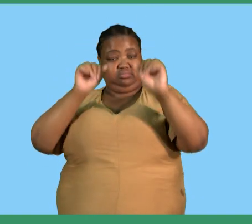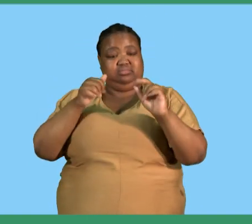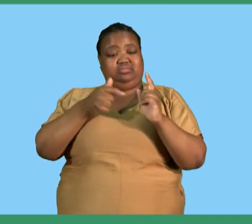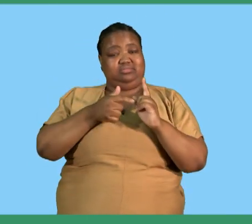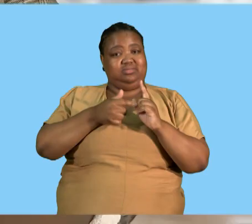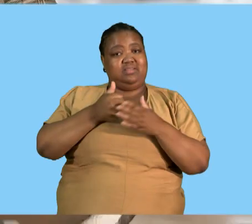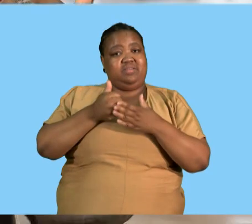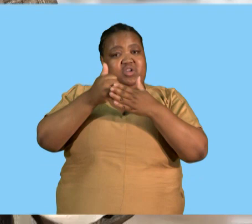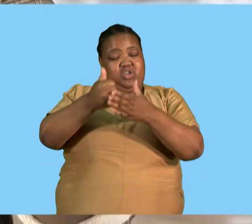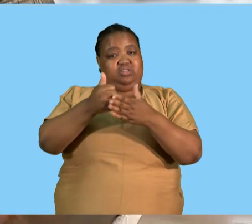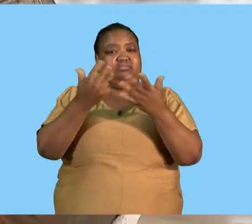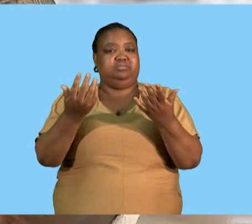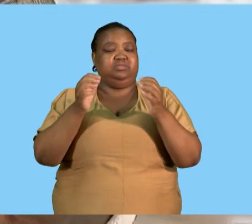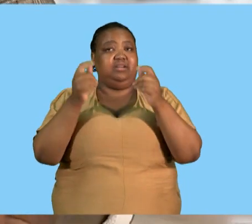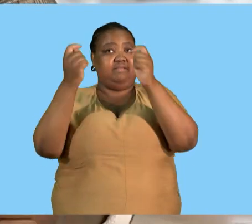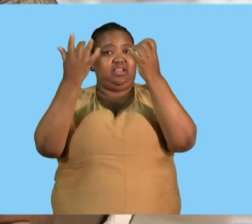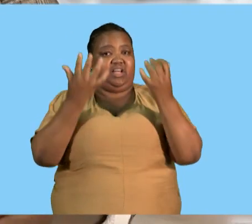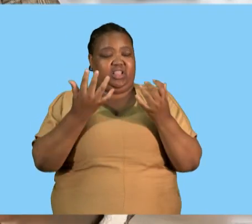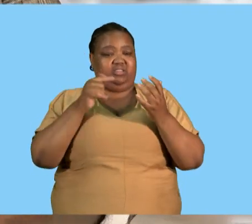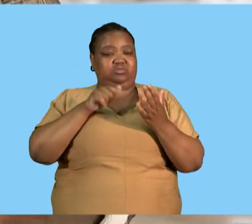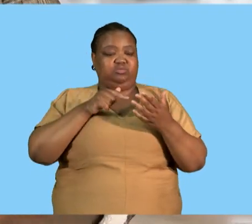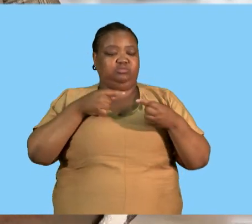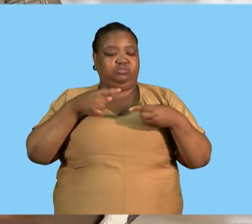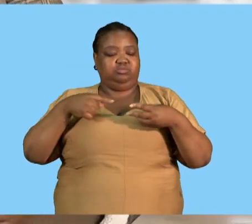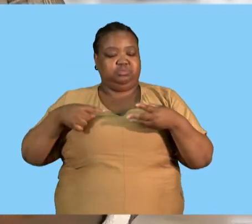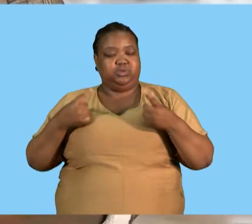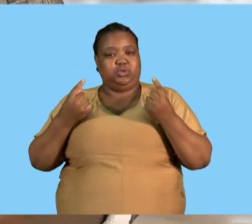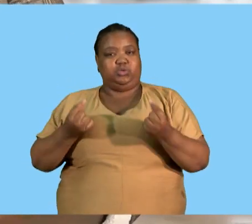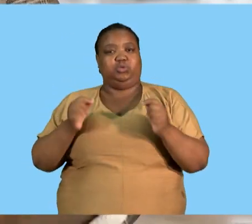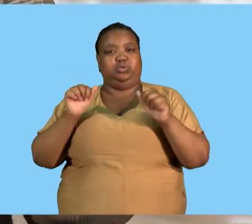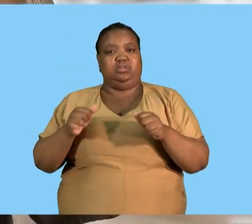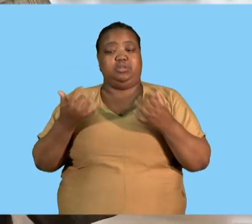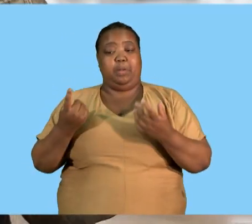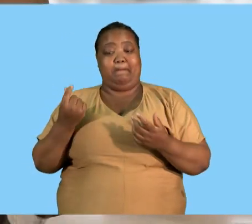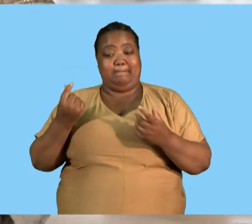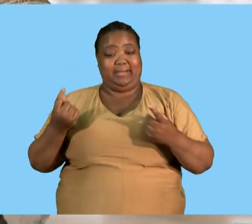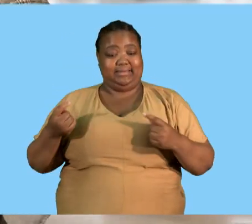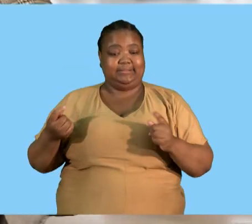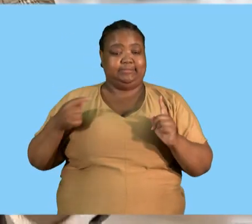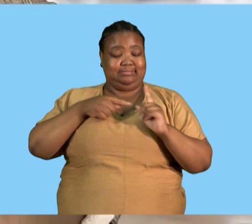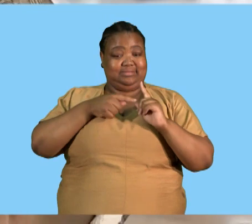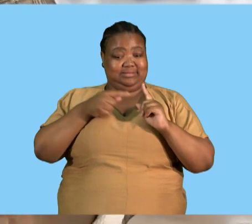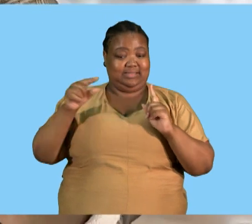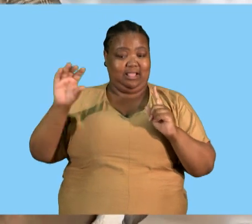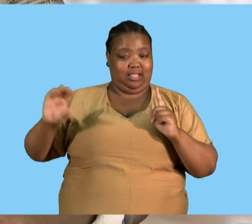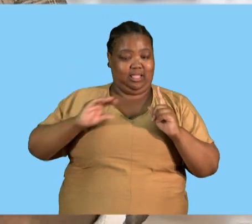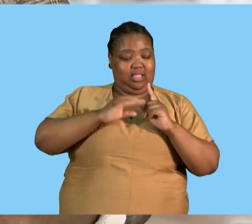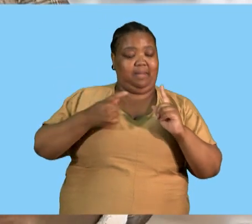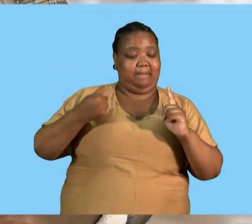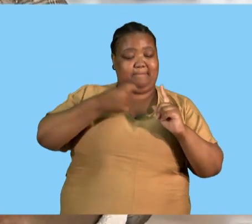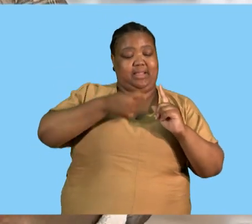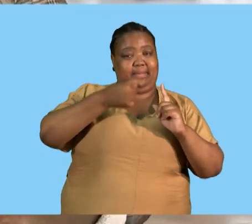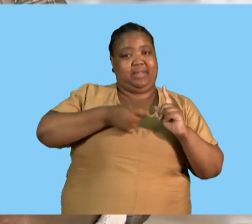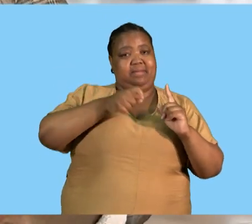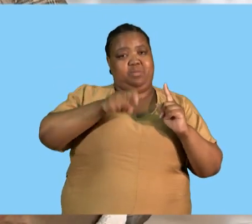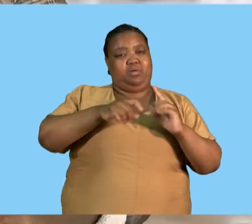this. And sometimes we call this cooking the books or the finances of the business, but still you have to cough up a lot of money to have